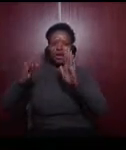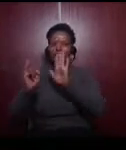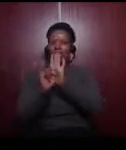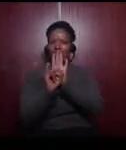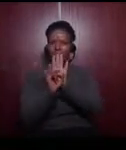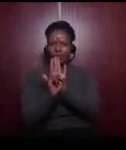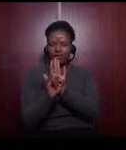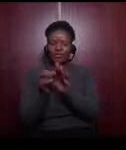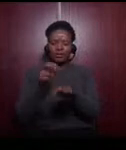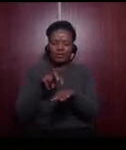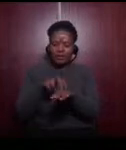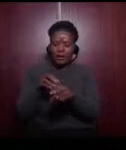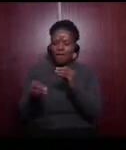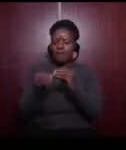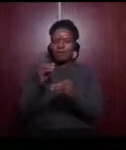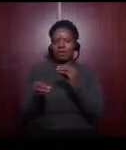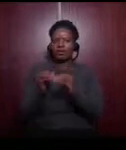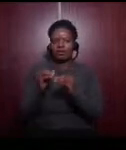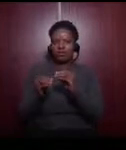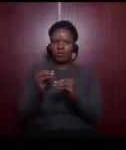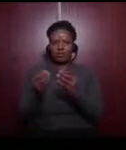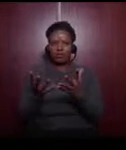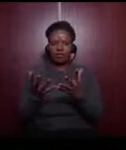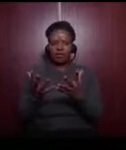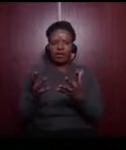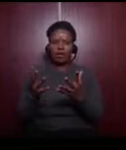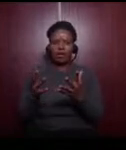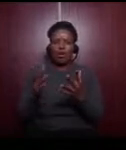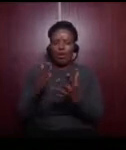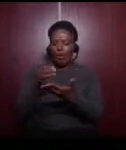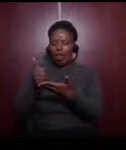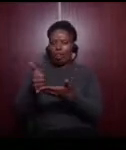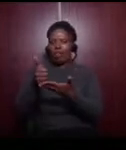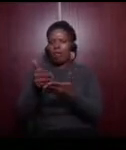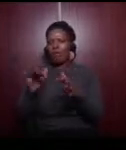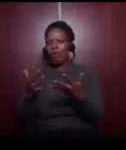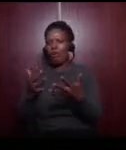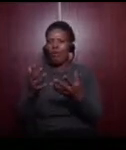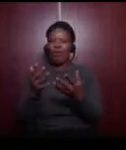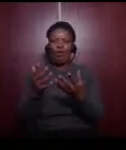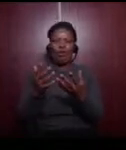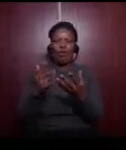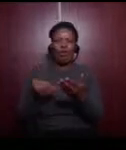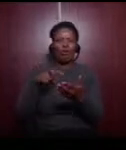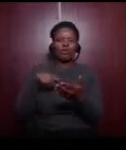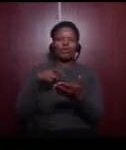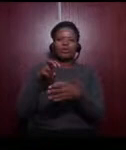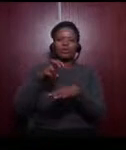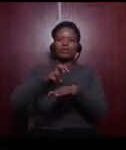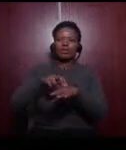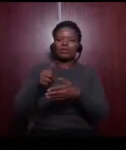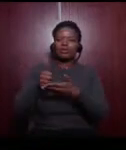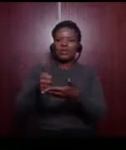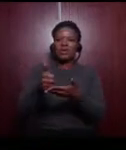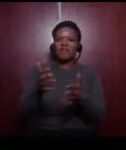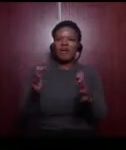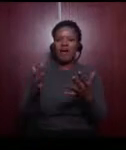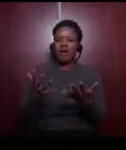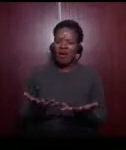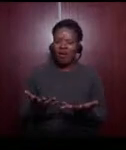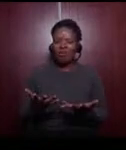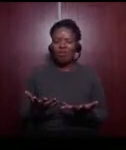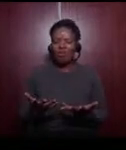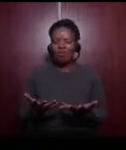ikuphi esingakwazi ukuthi si intervene khona, kushoda kuphi in terms of humanitarian relief that is provided by